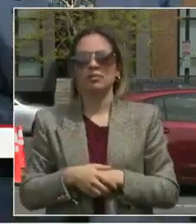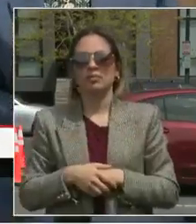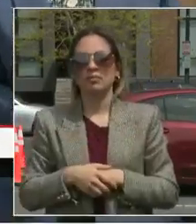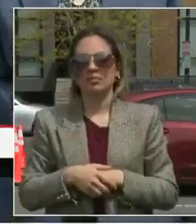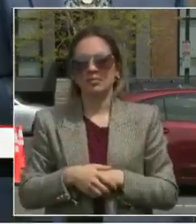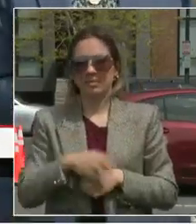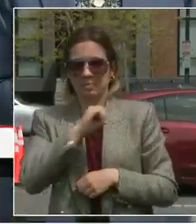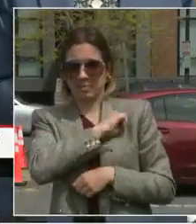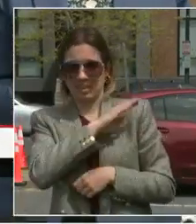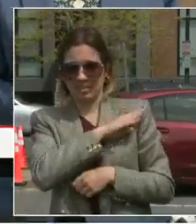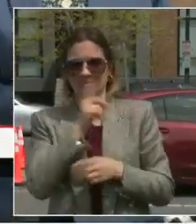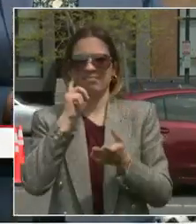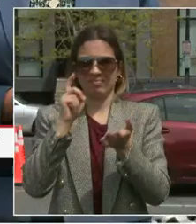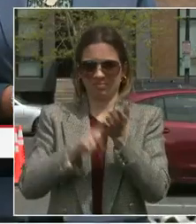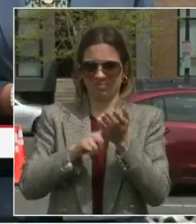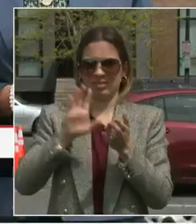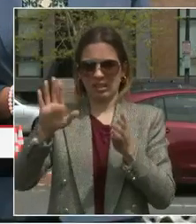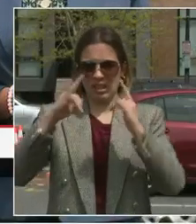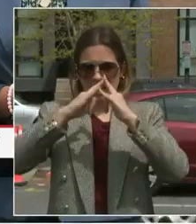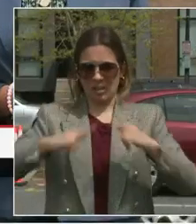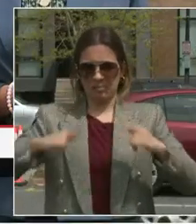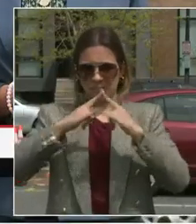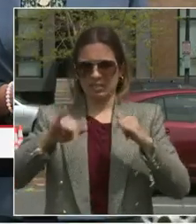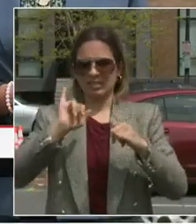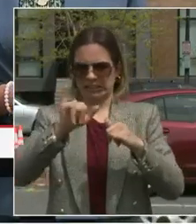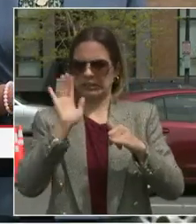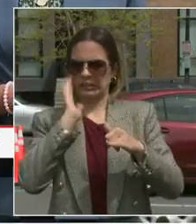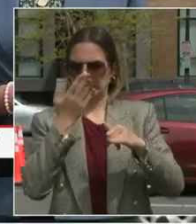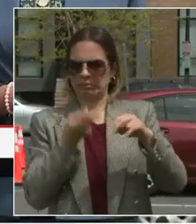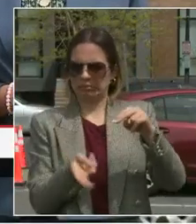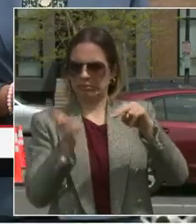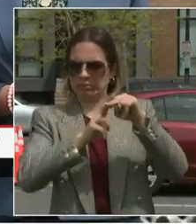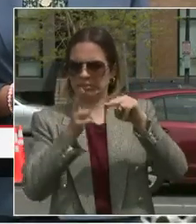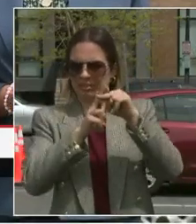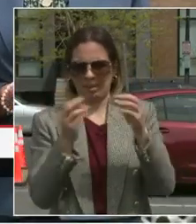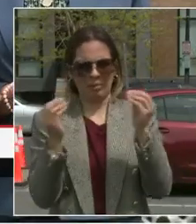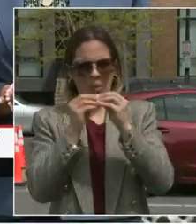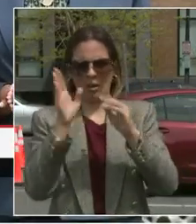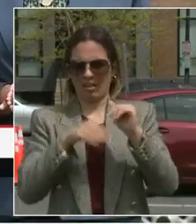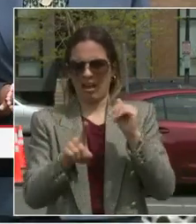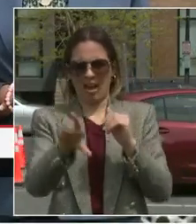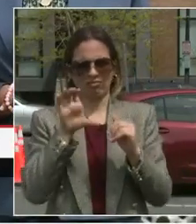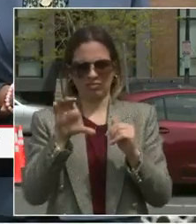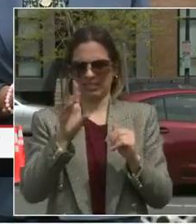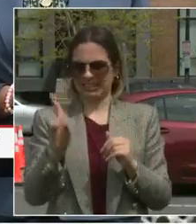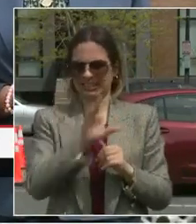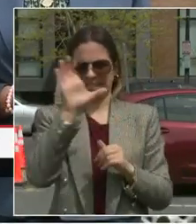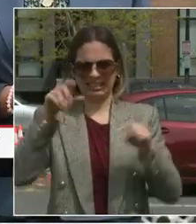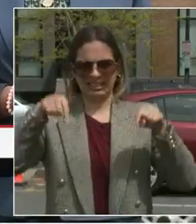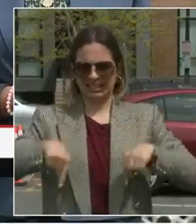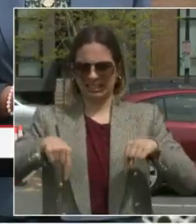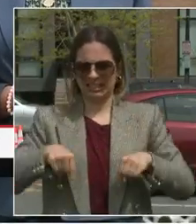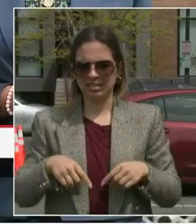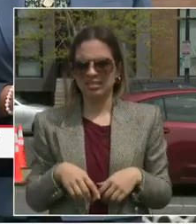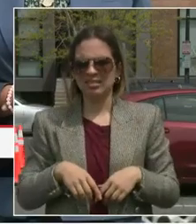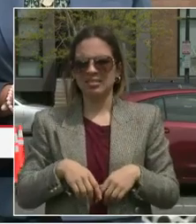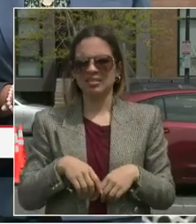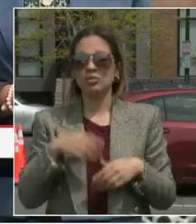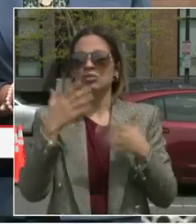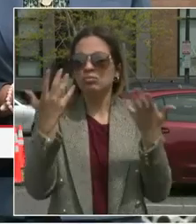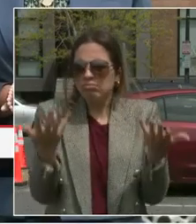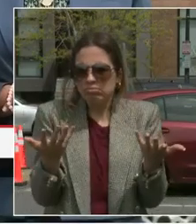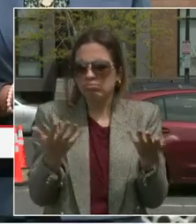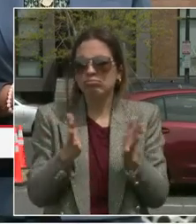own agency's data, more than 100 homeless encampments now across the district. So what do you say to residents who will hear